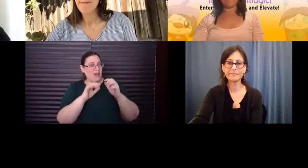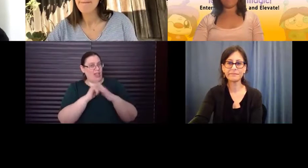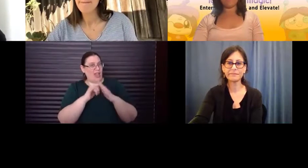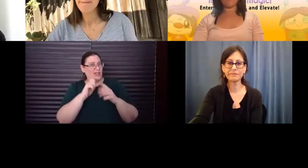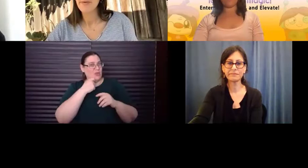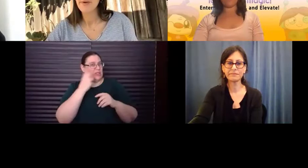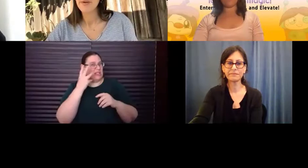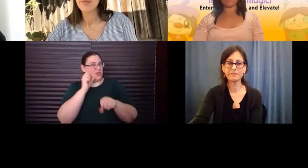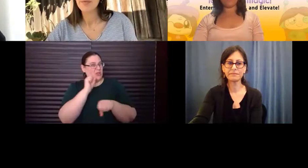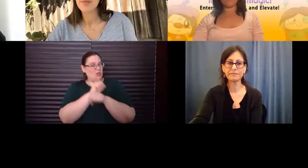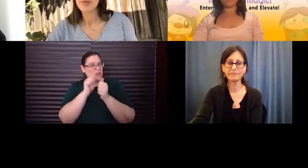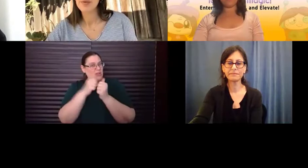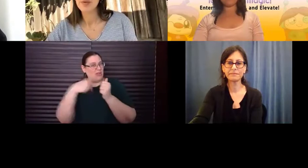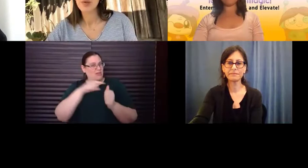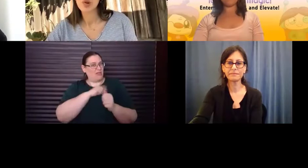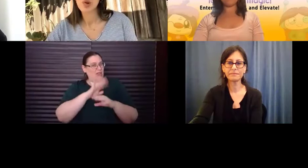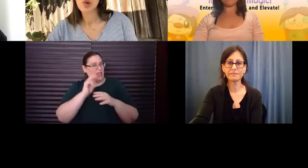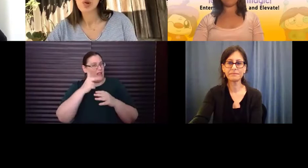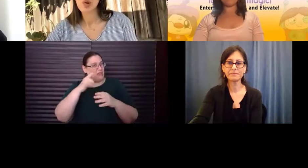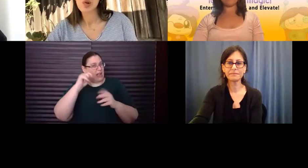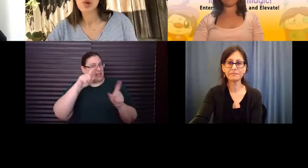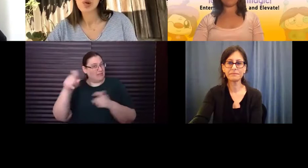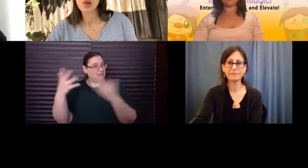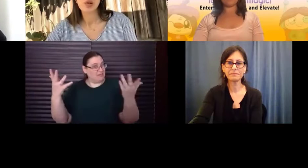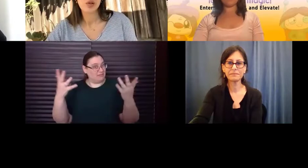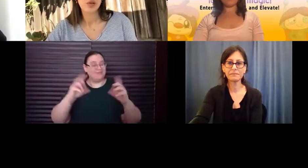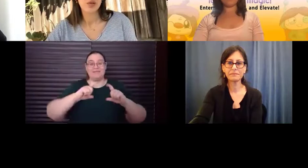cool it was to work with them on this pilot.